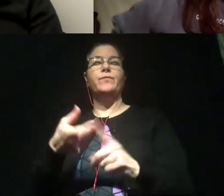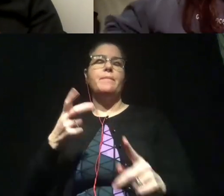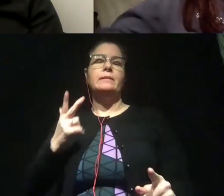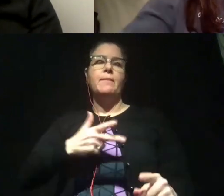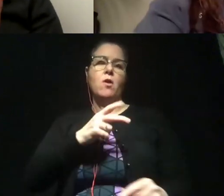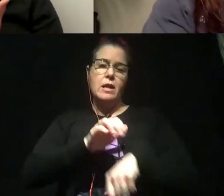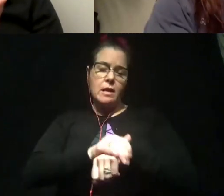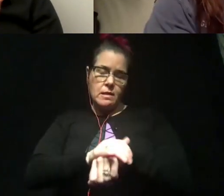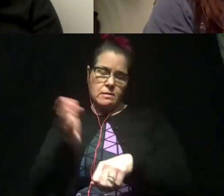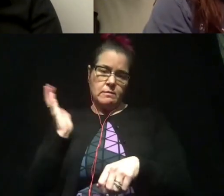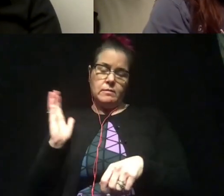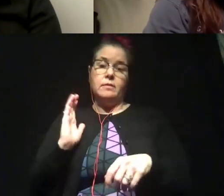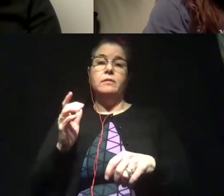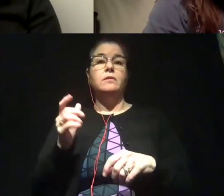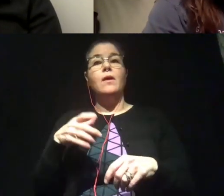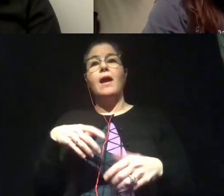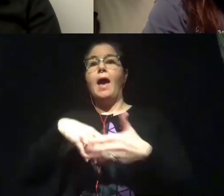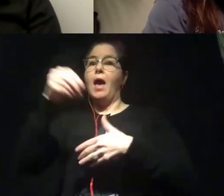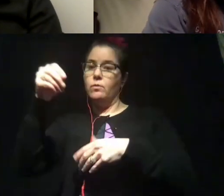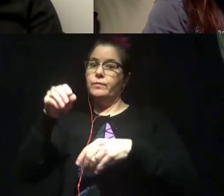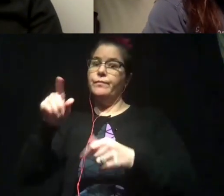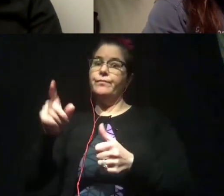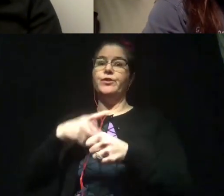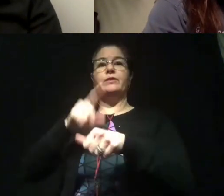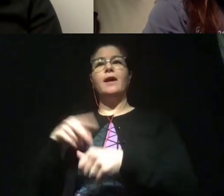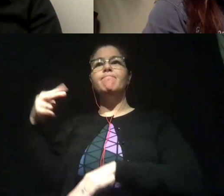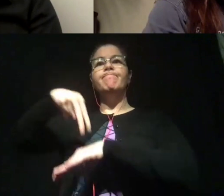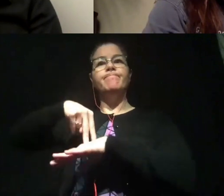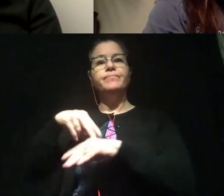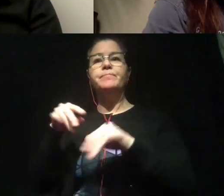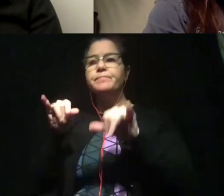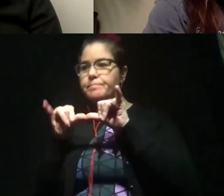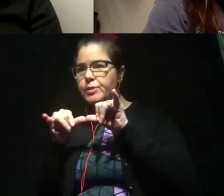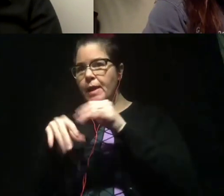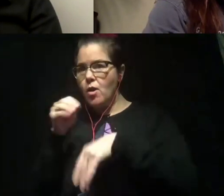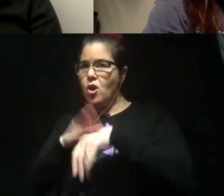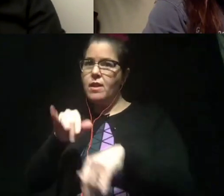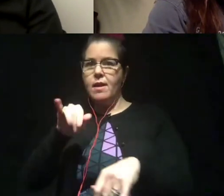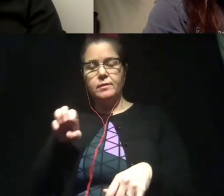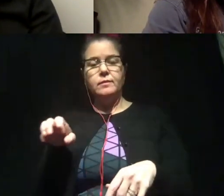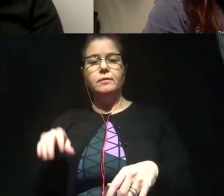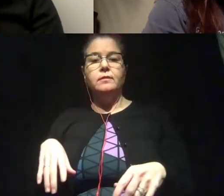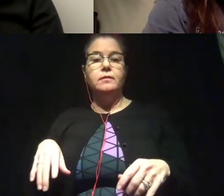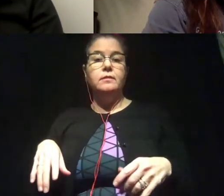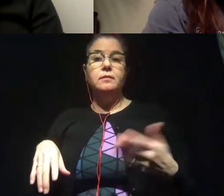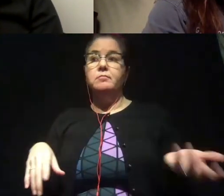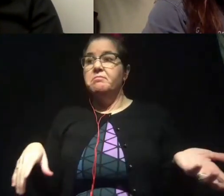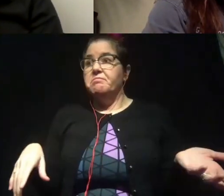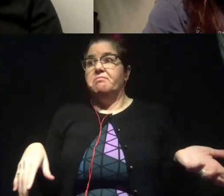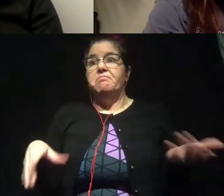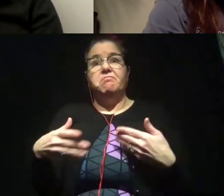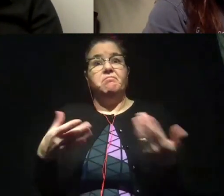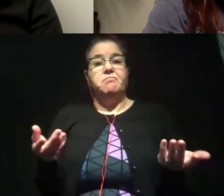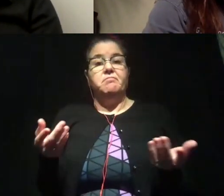time, to get out onto the ice sheet for the first time and take some measurements out there on the ice sheet. And then we've gotten